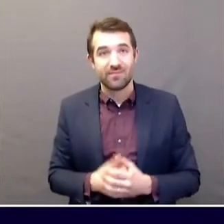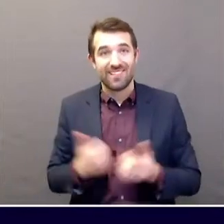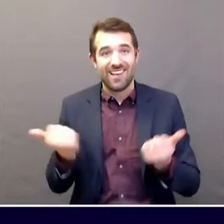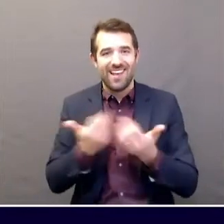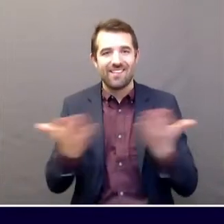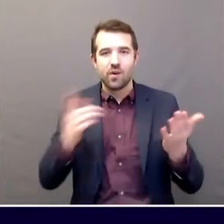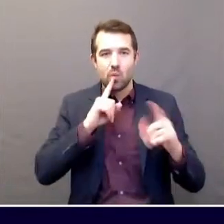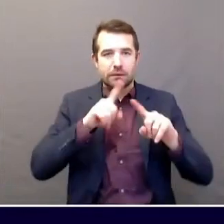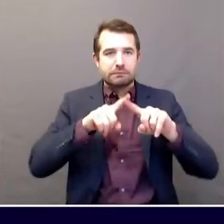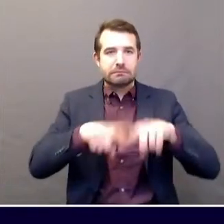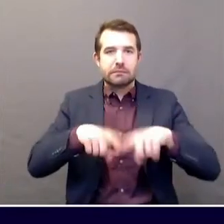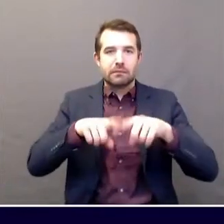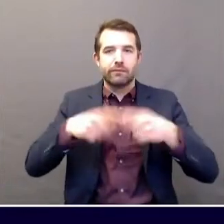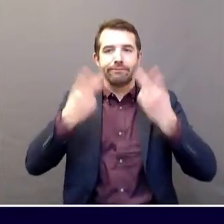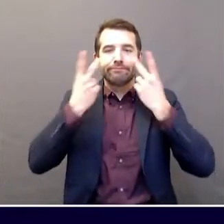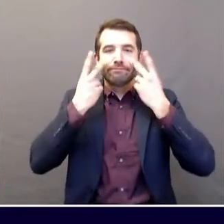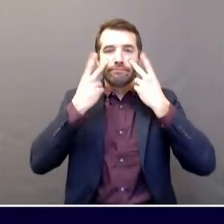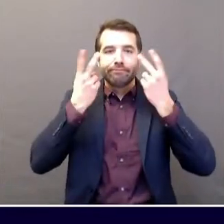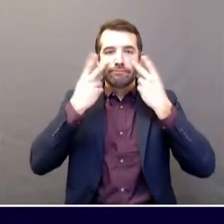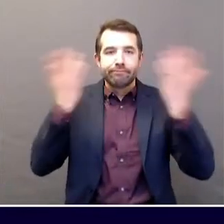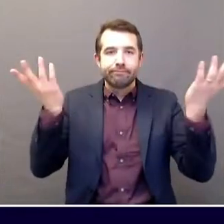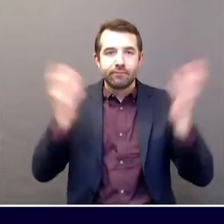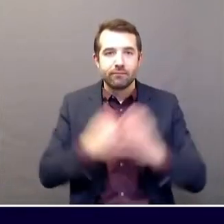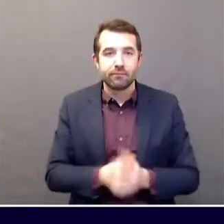forth. Okay, thank you.